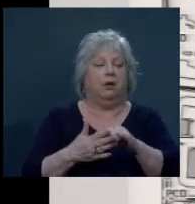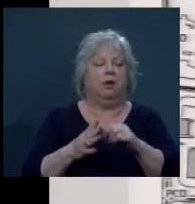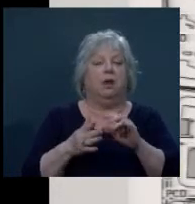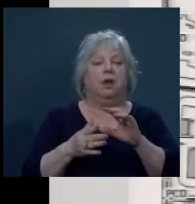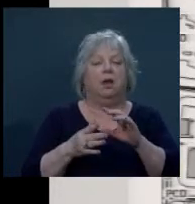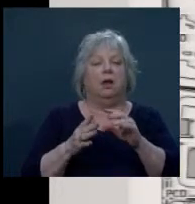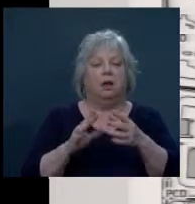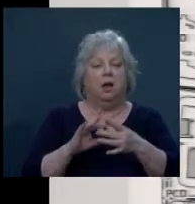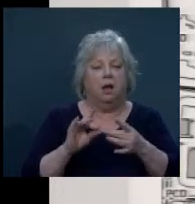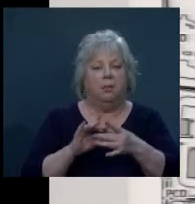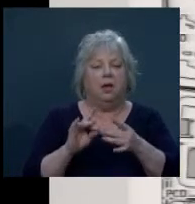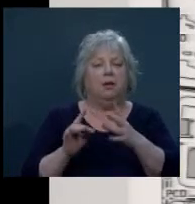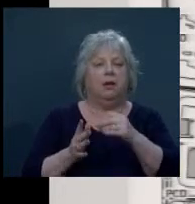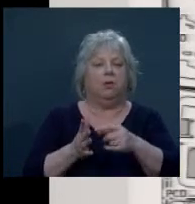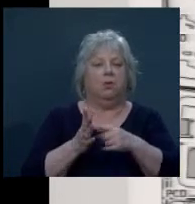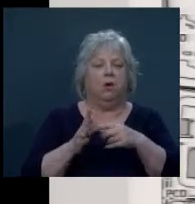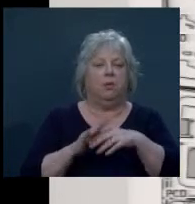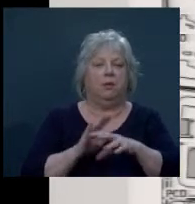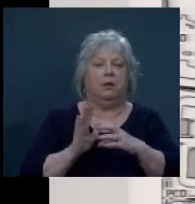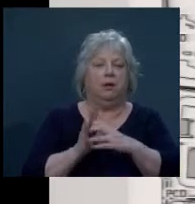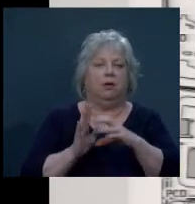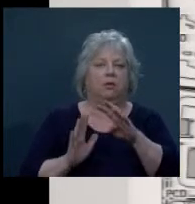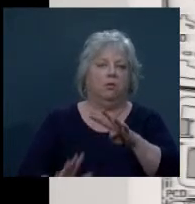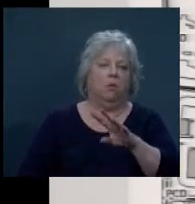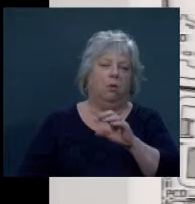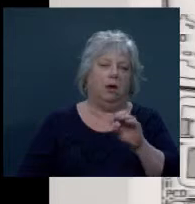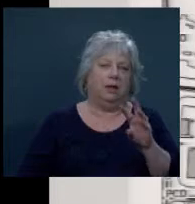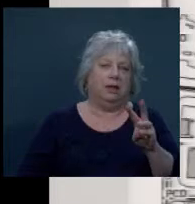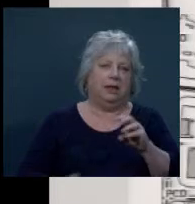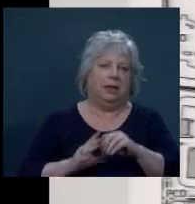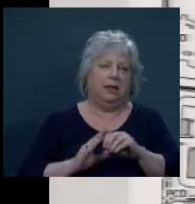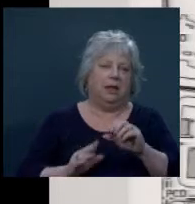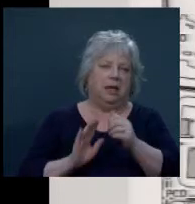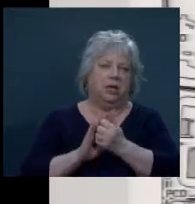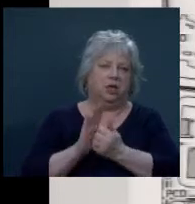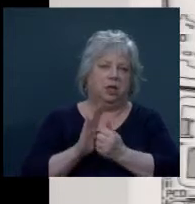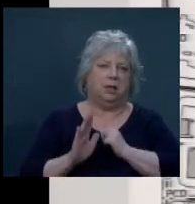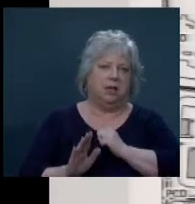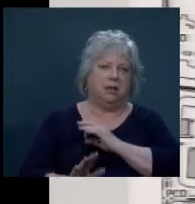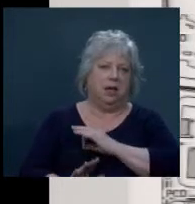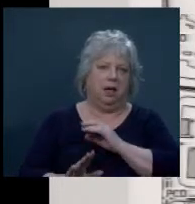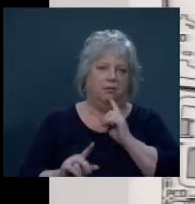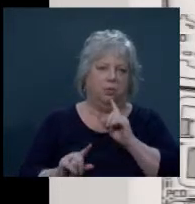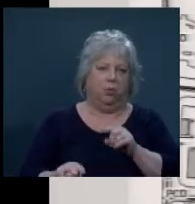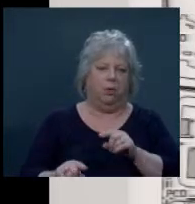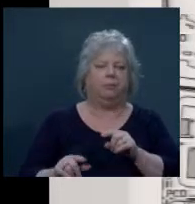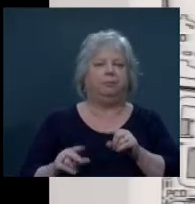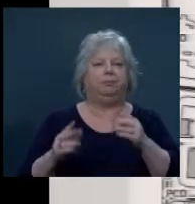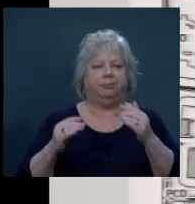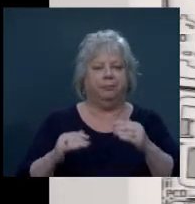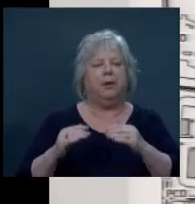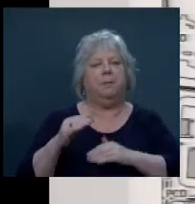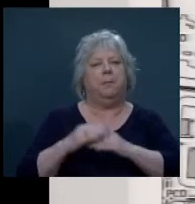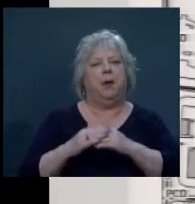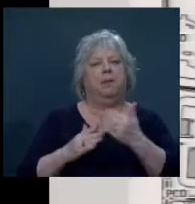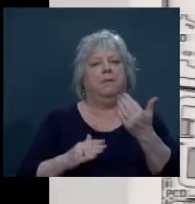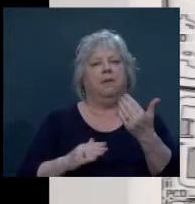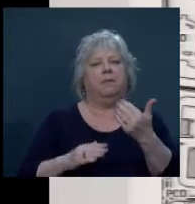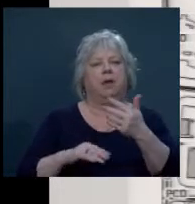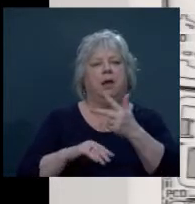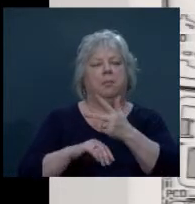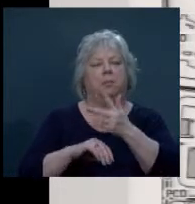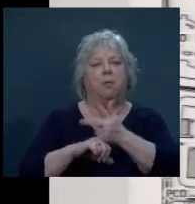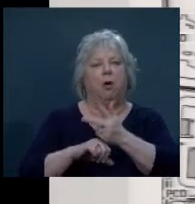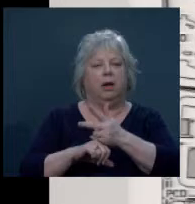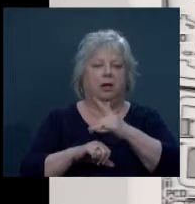conditions outlined in sections 4 and 6 of the agenda staff report. A maximum of 15 parking spaces may